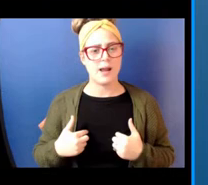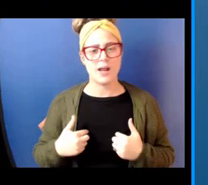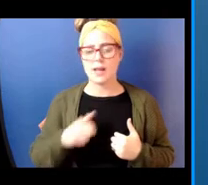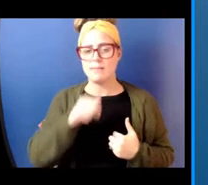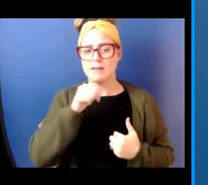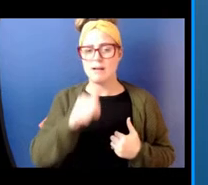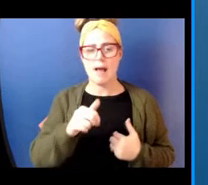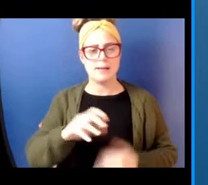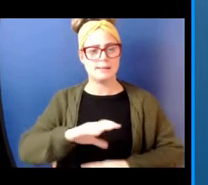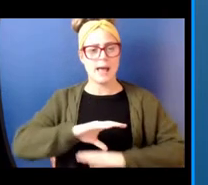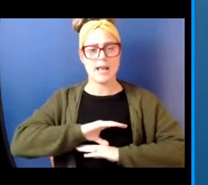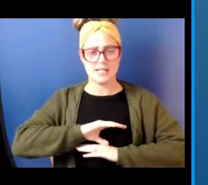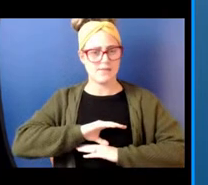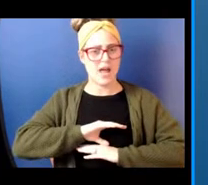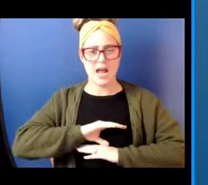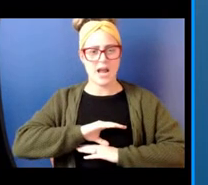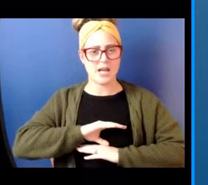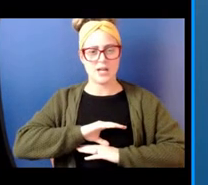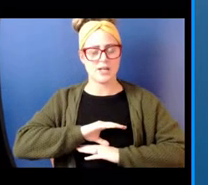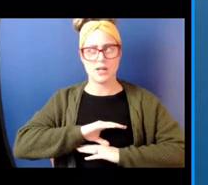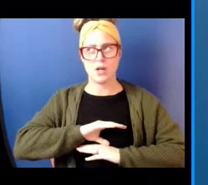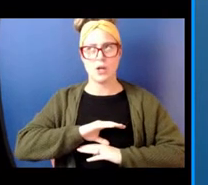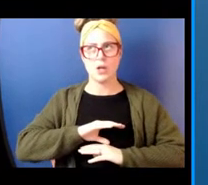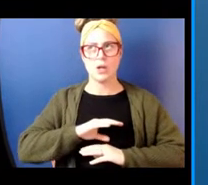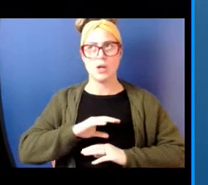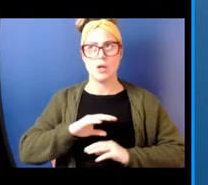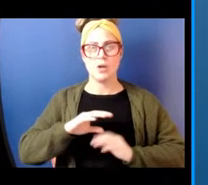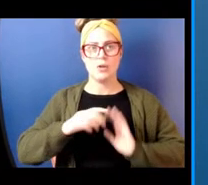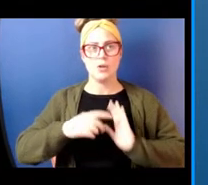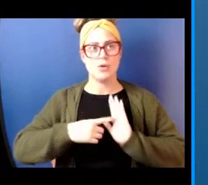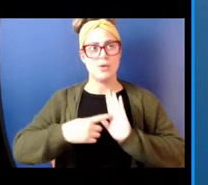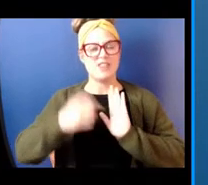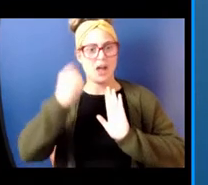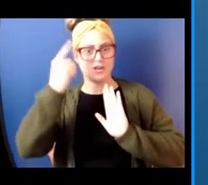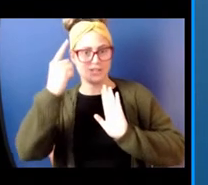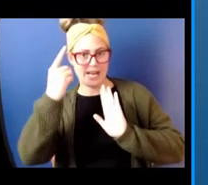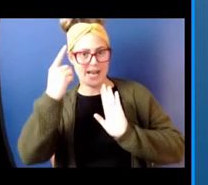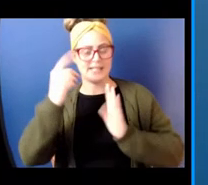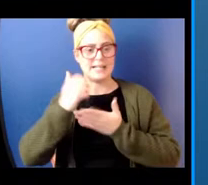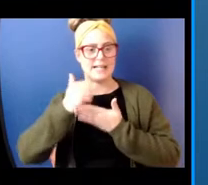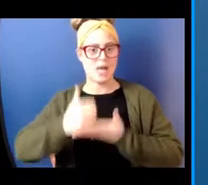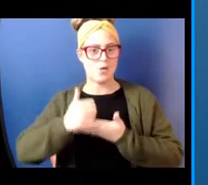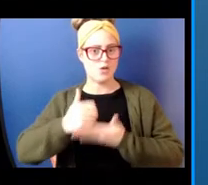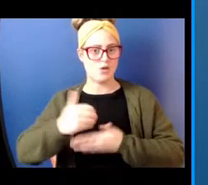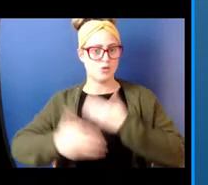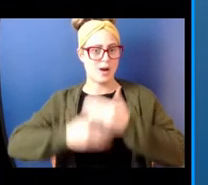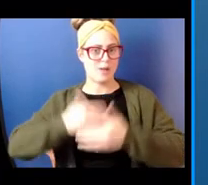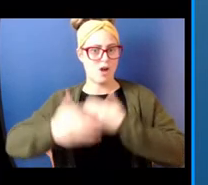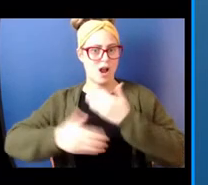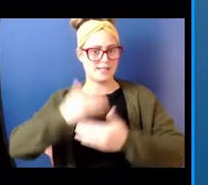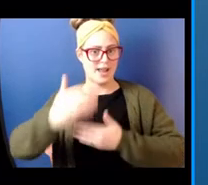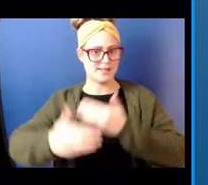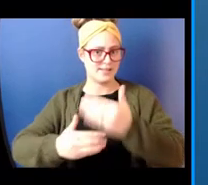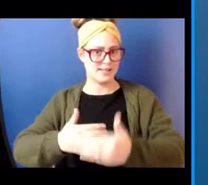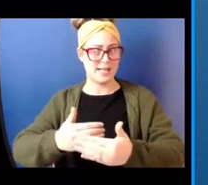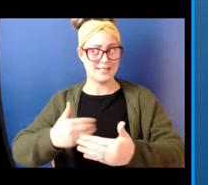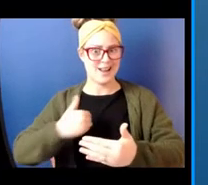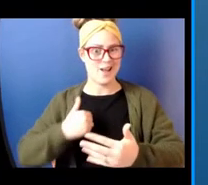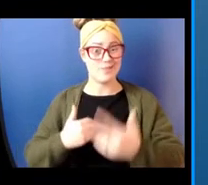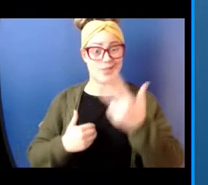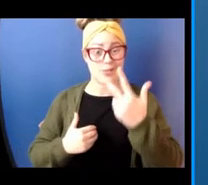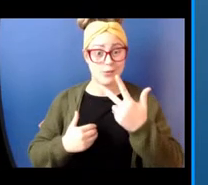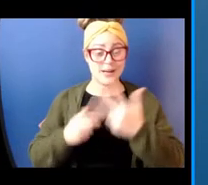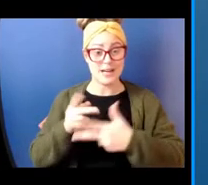notion that it is helpful to our process to have three primaries in a three